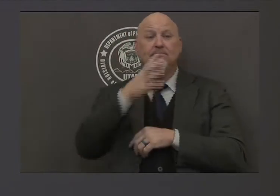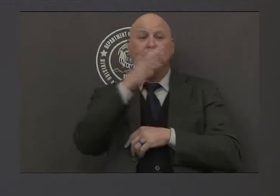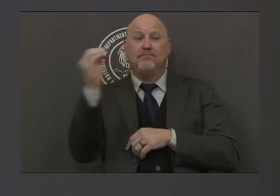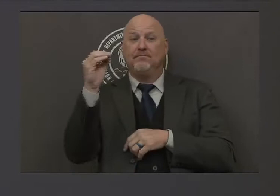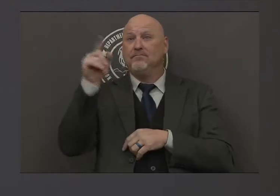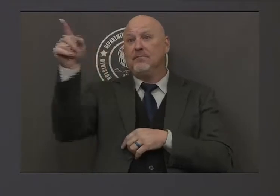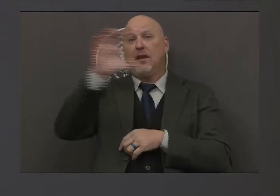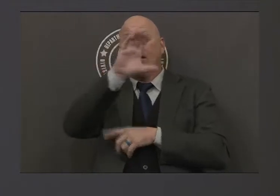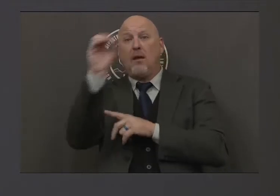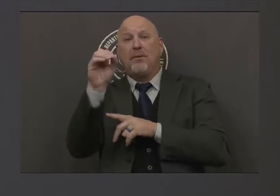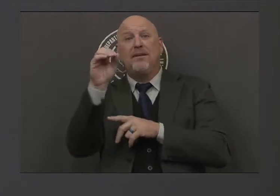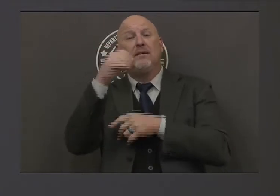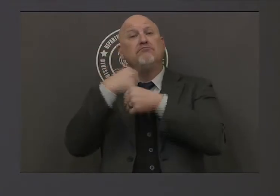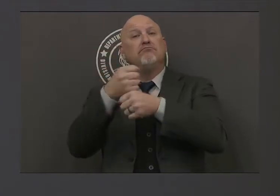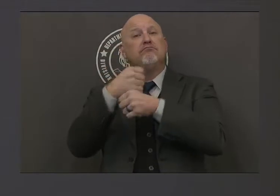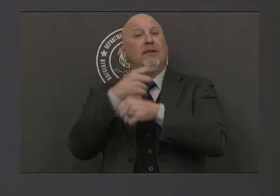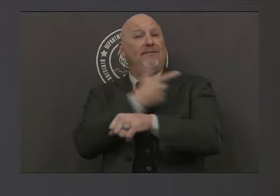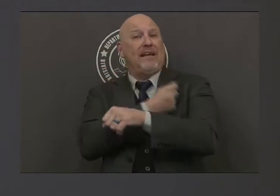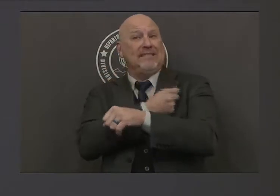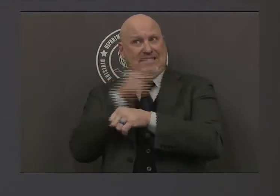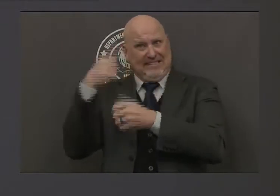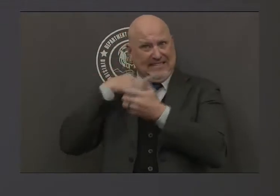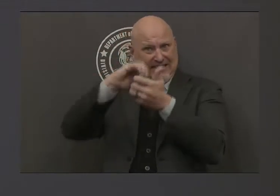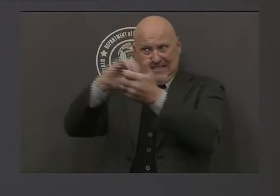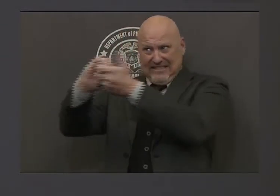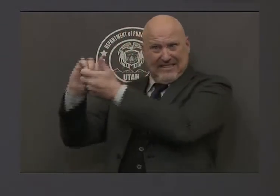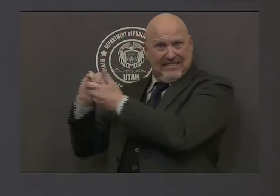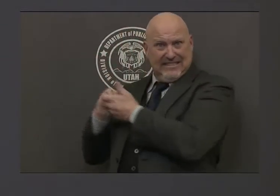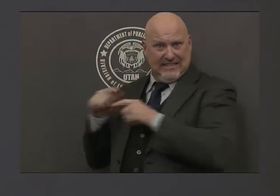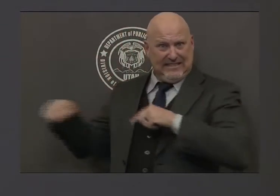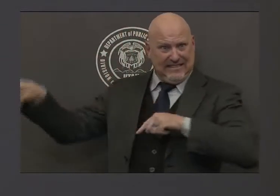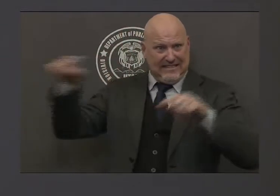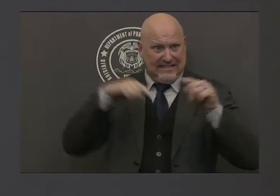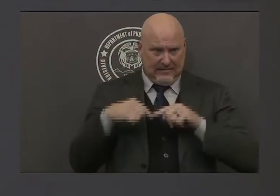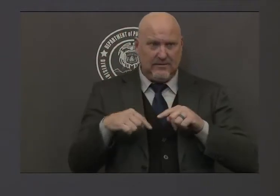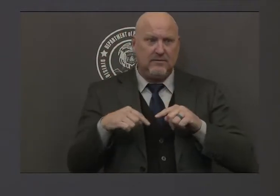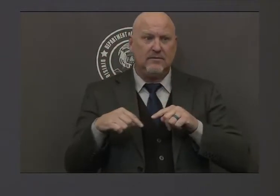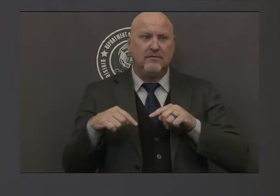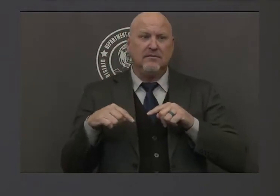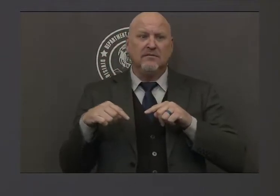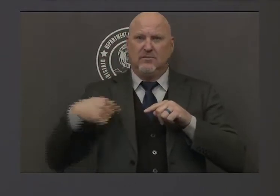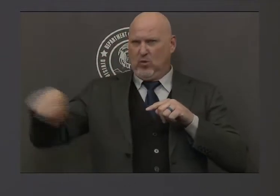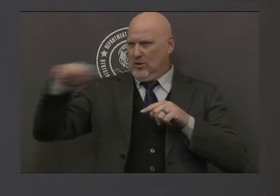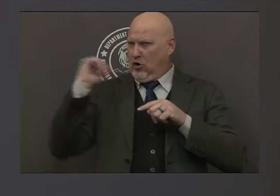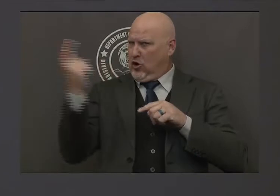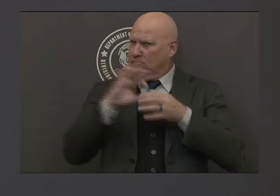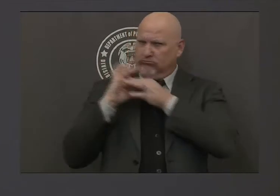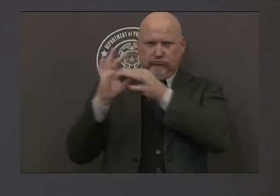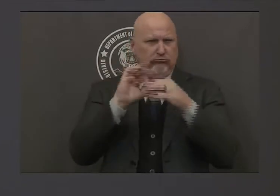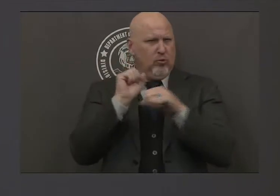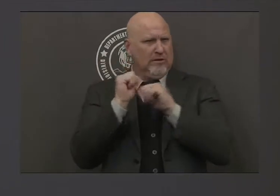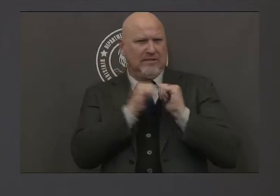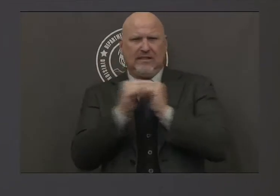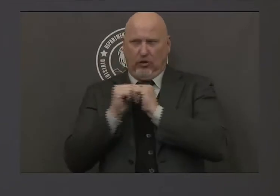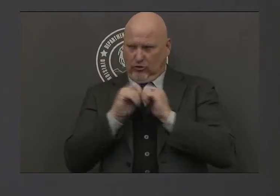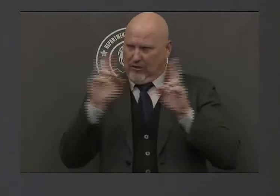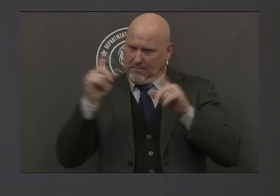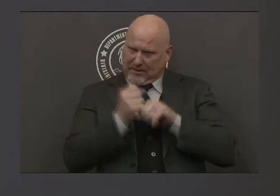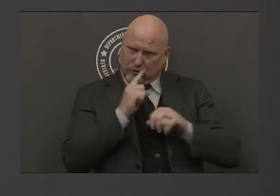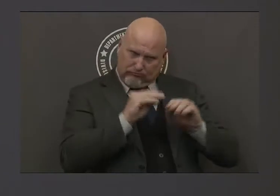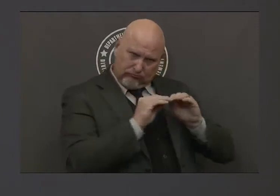can. These two vaccines that have been approved are 2-dose vaccines, and so it is important that people get those second